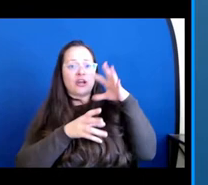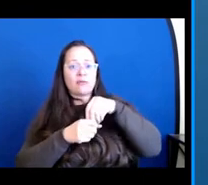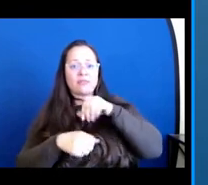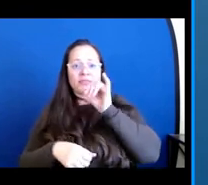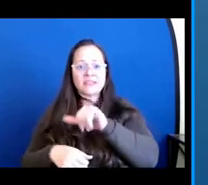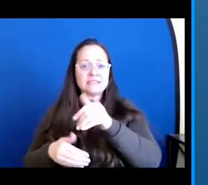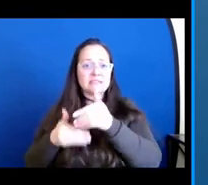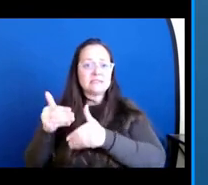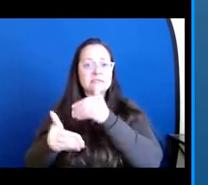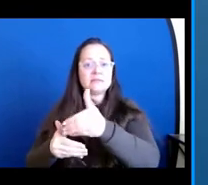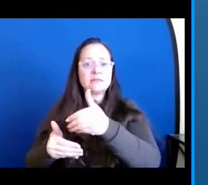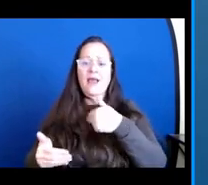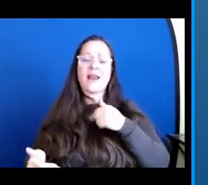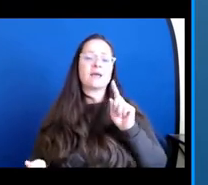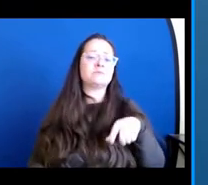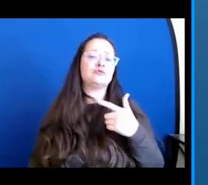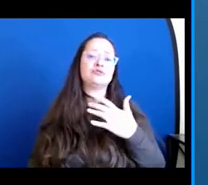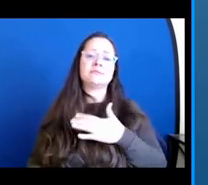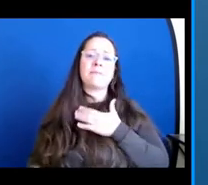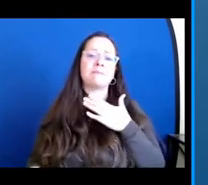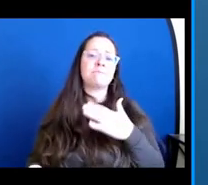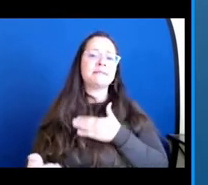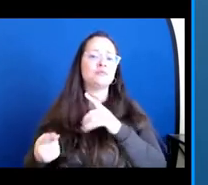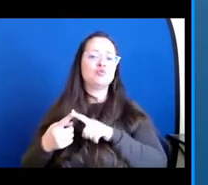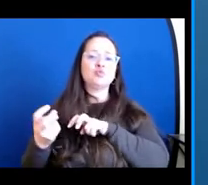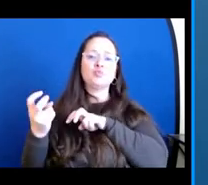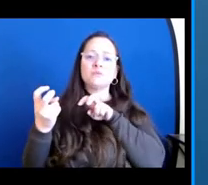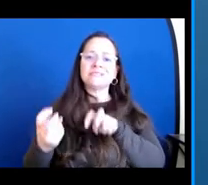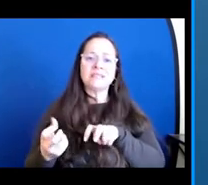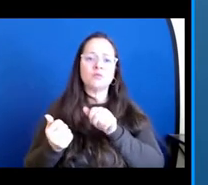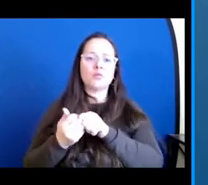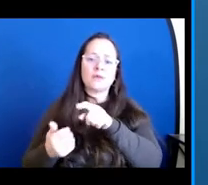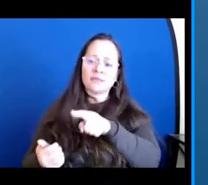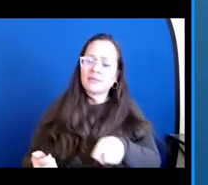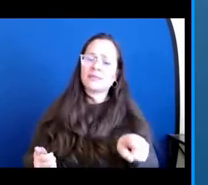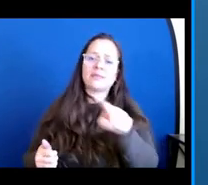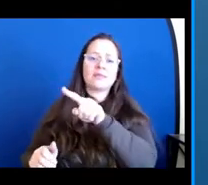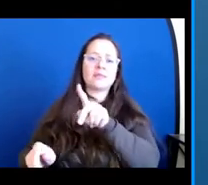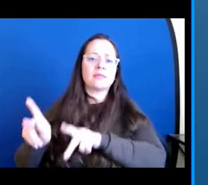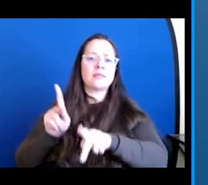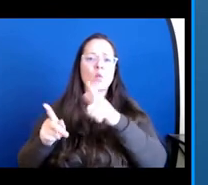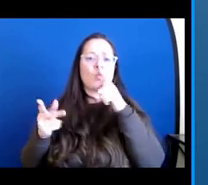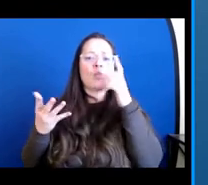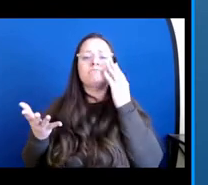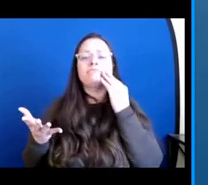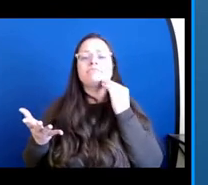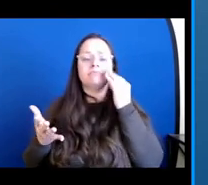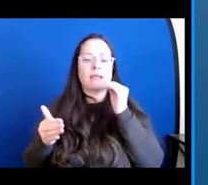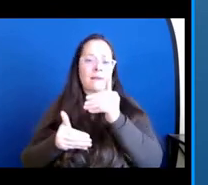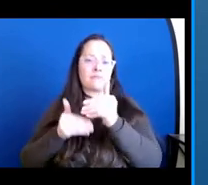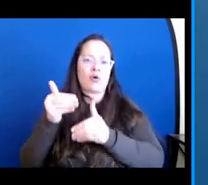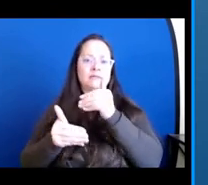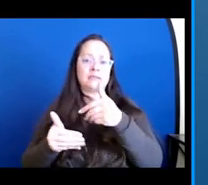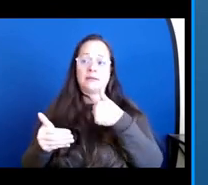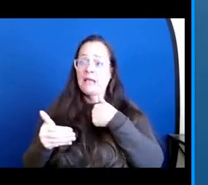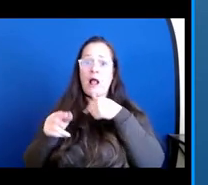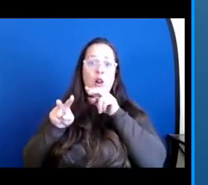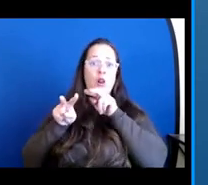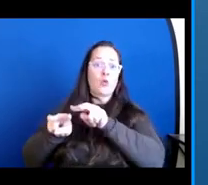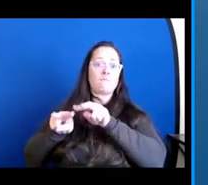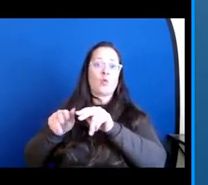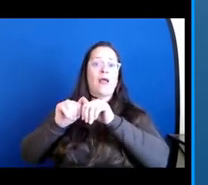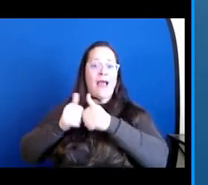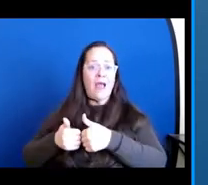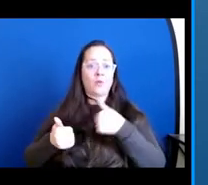to be able to sit at a table with individuals who have been in this process and looking forward to how we continue to